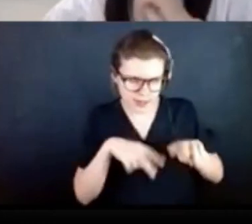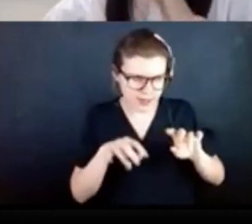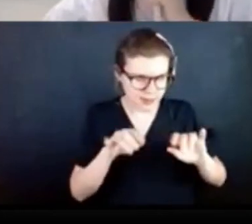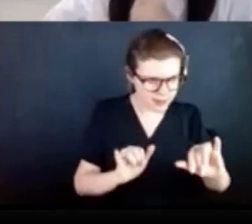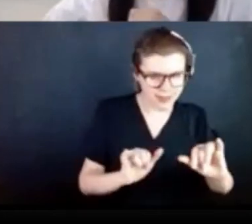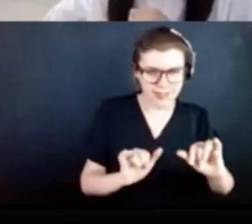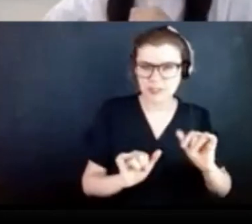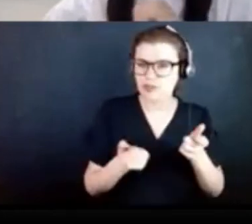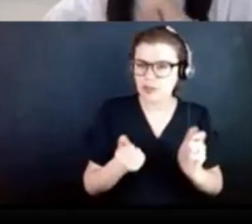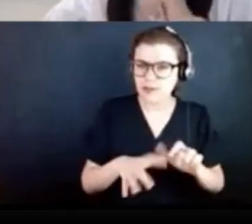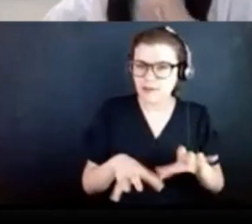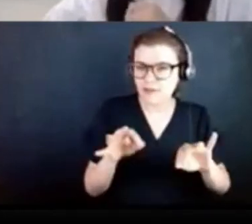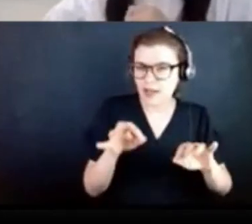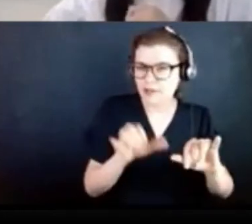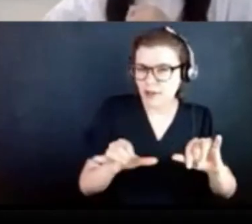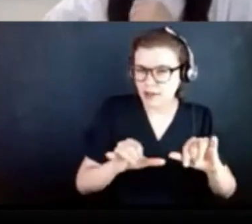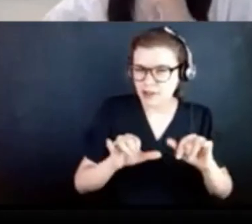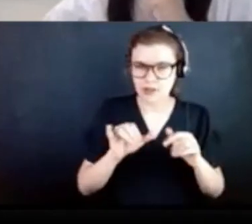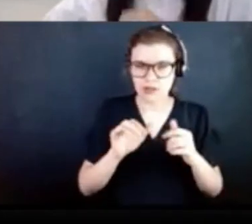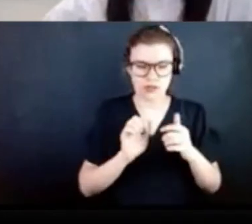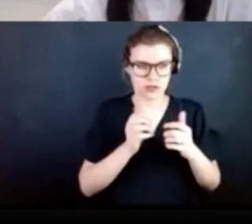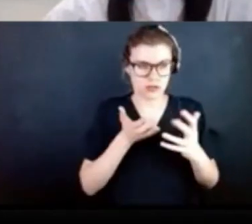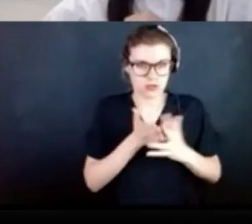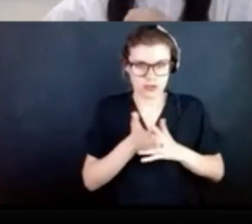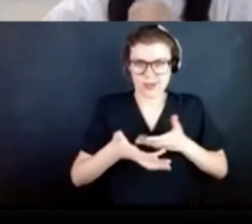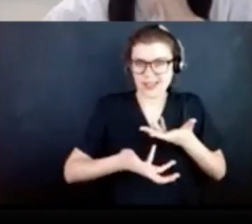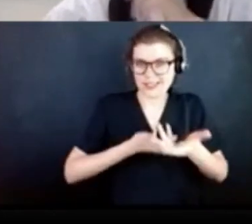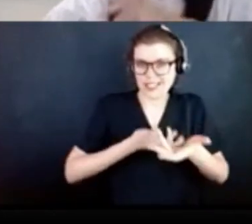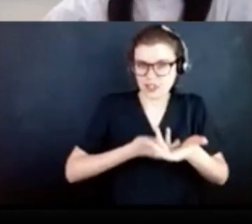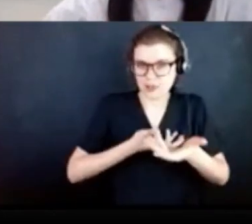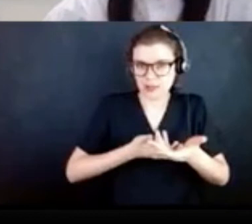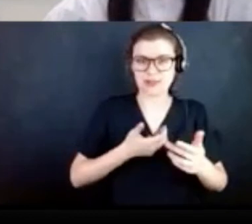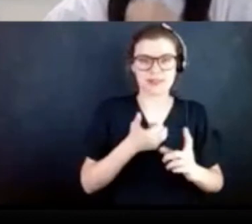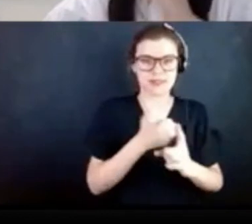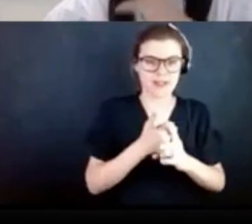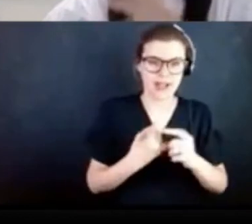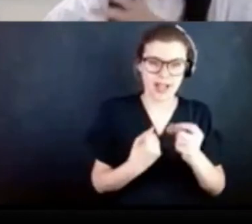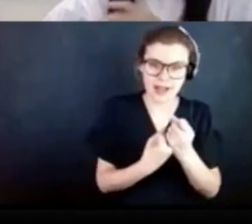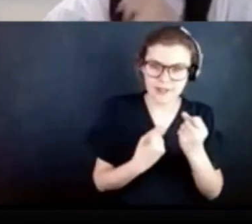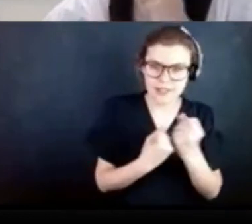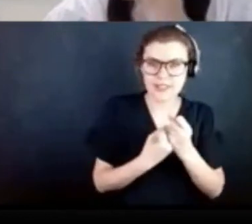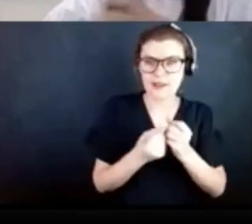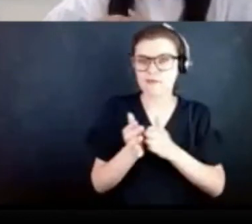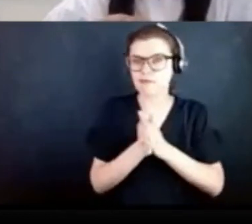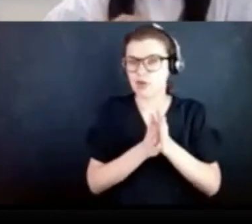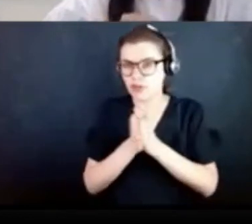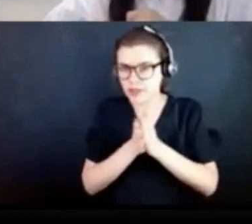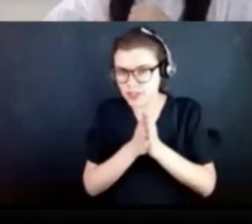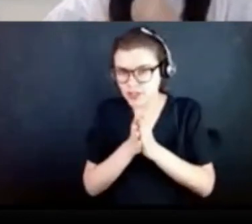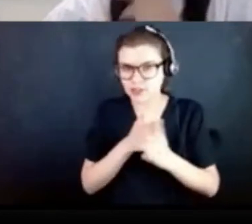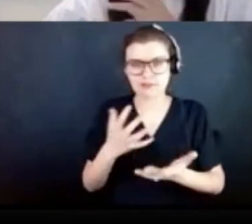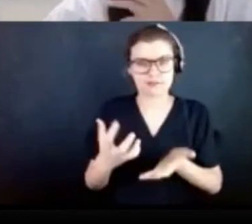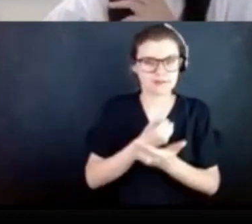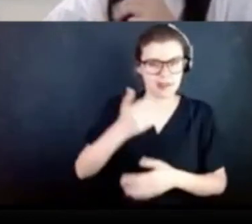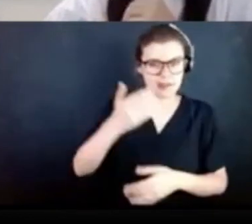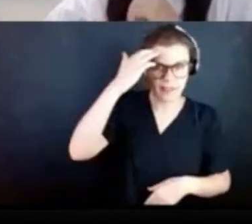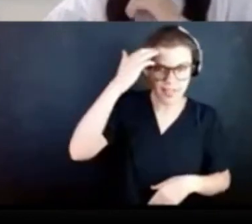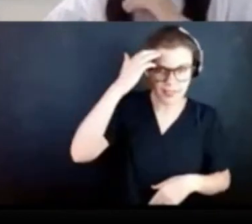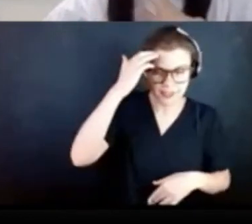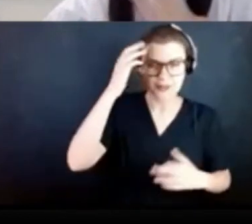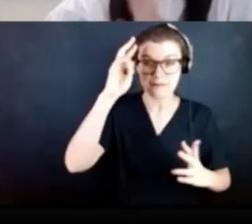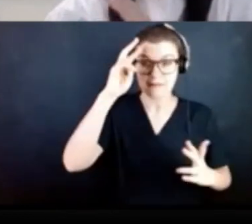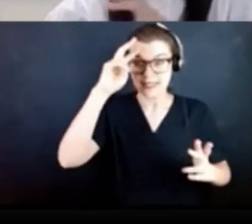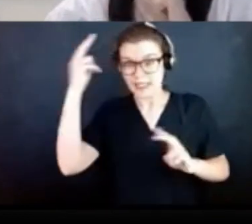about engagement, identity, self-efficacy, motivation, knowledge gain, misconception in science, and so on.